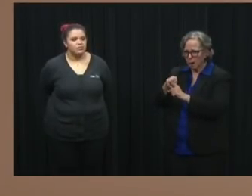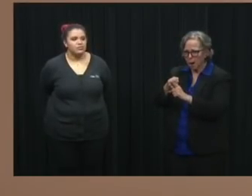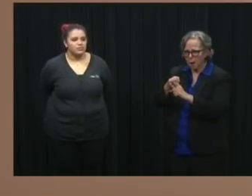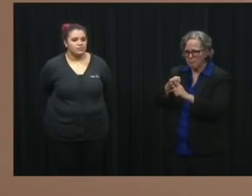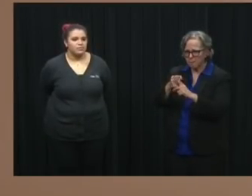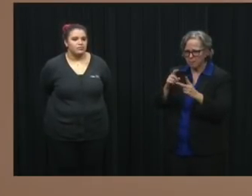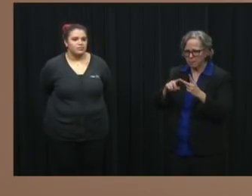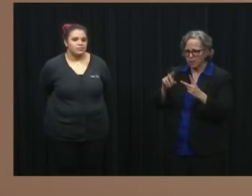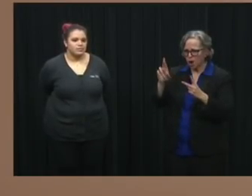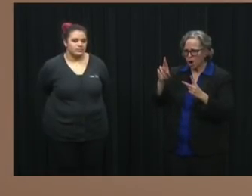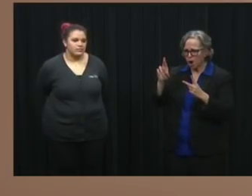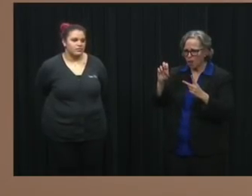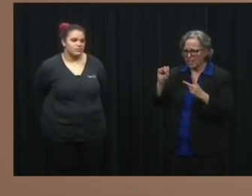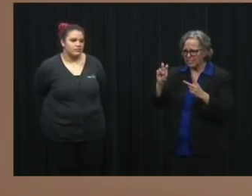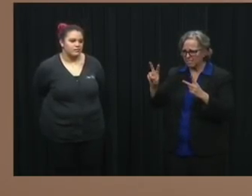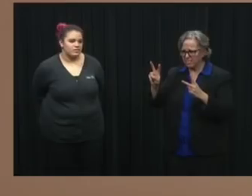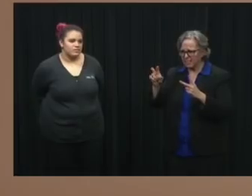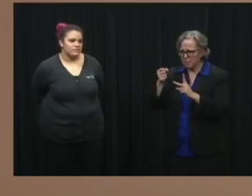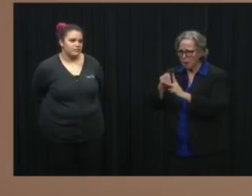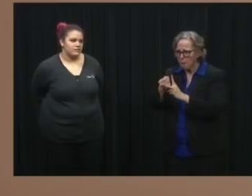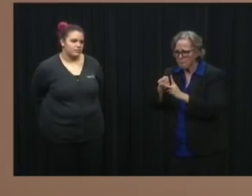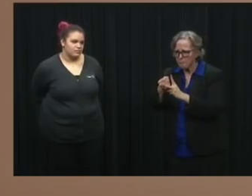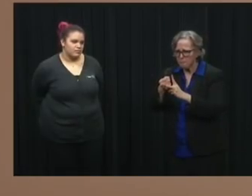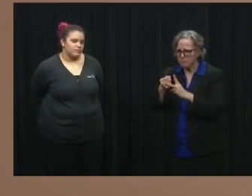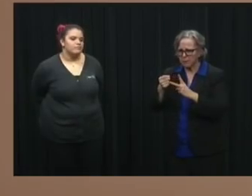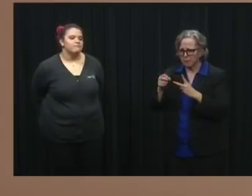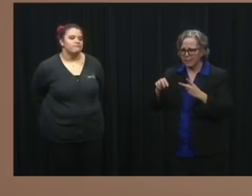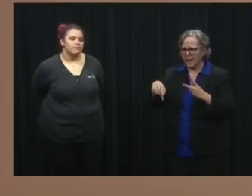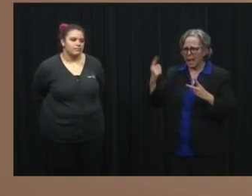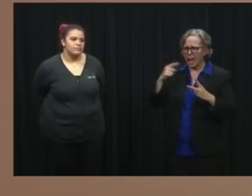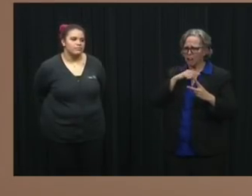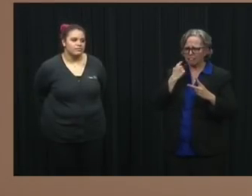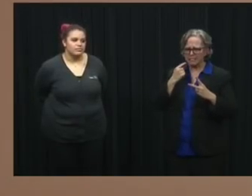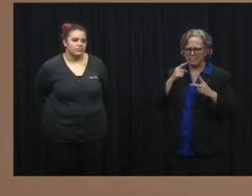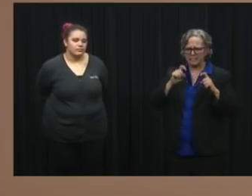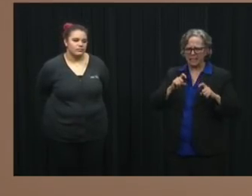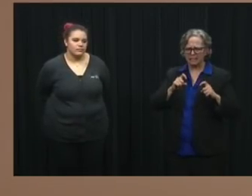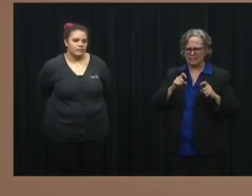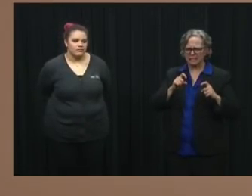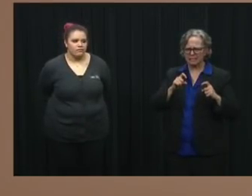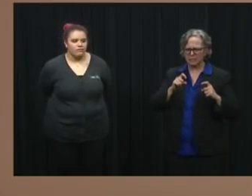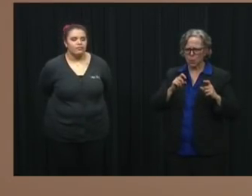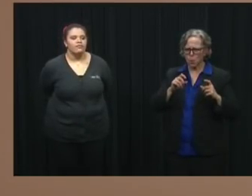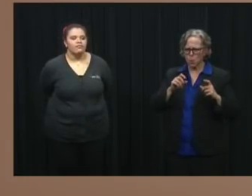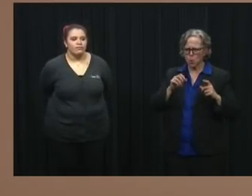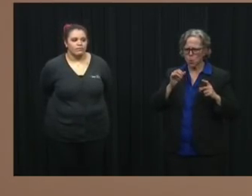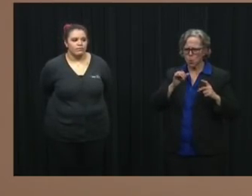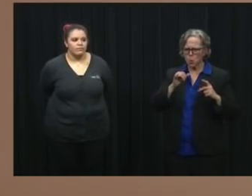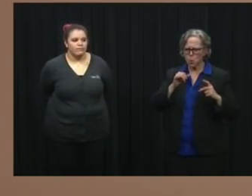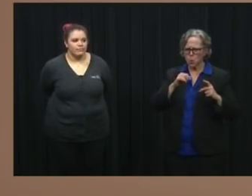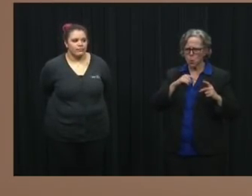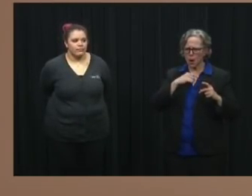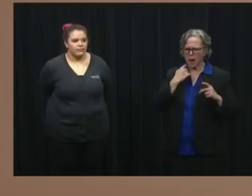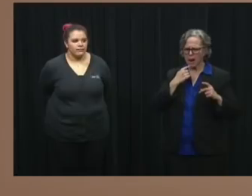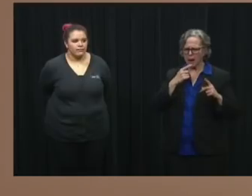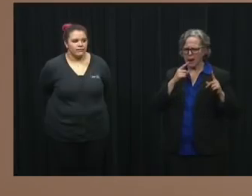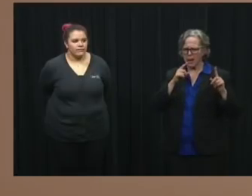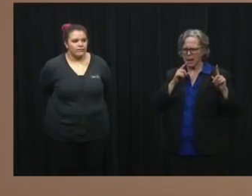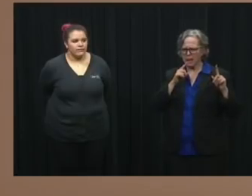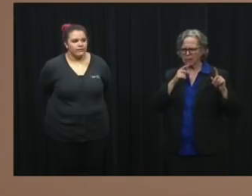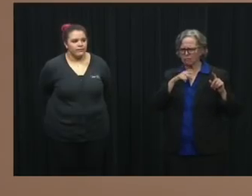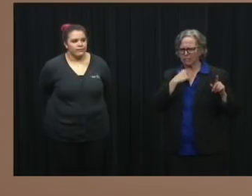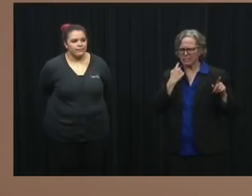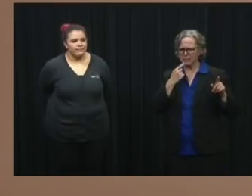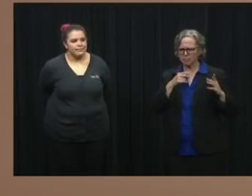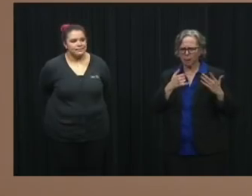for a lot of those at once. So you might have people who tested, looked like it, and definitely fit the high risk category, but potentially had something